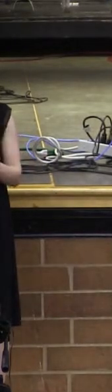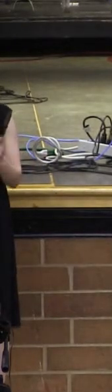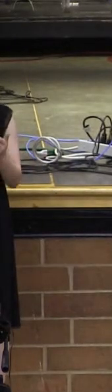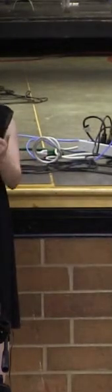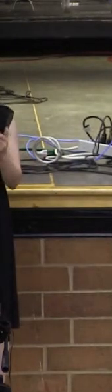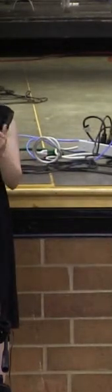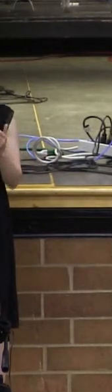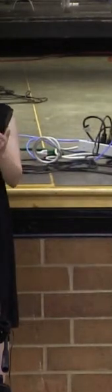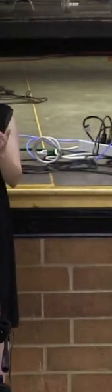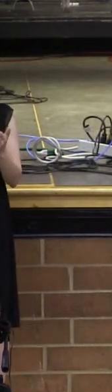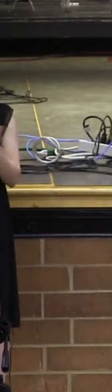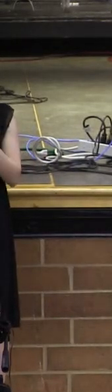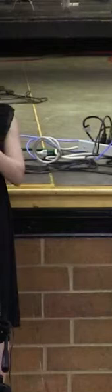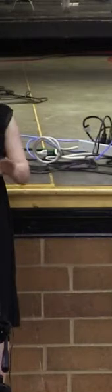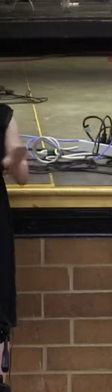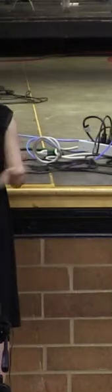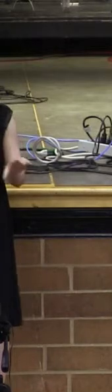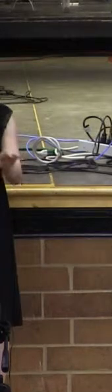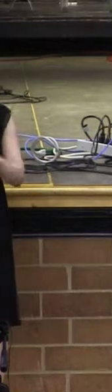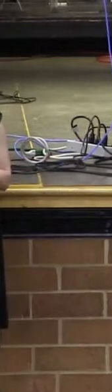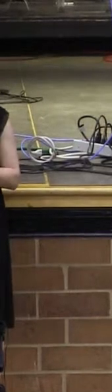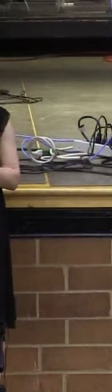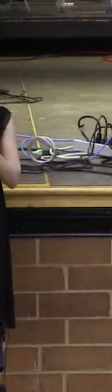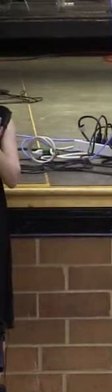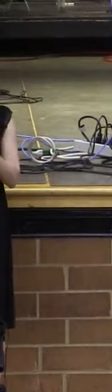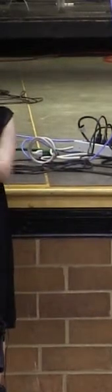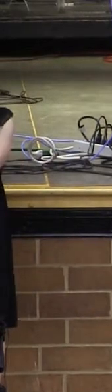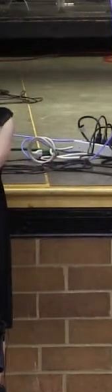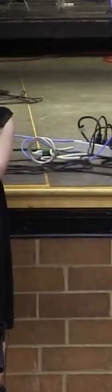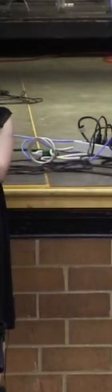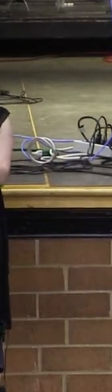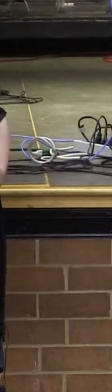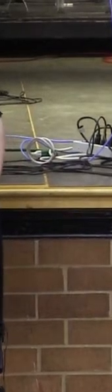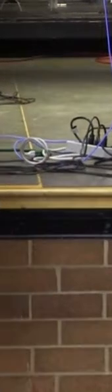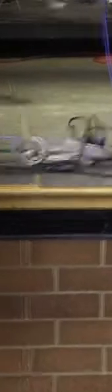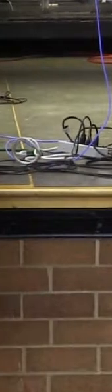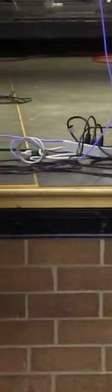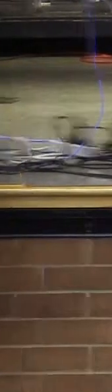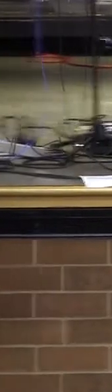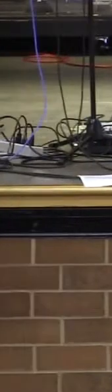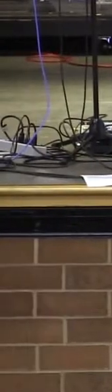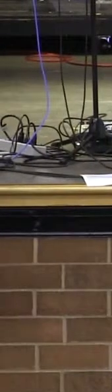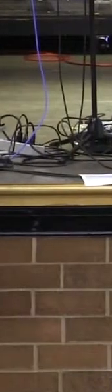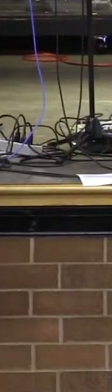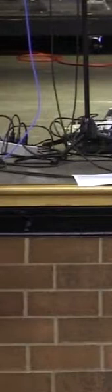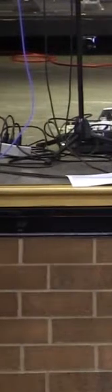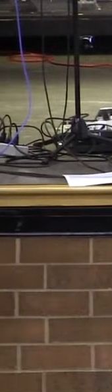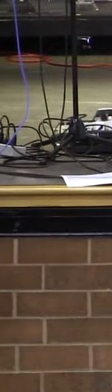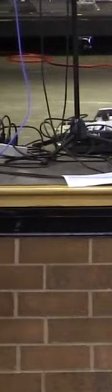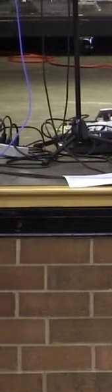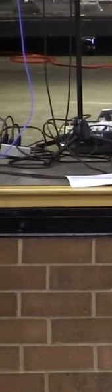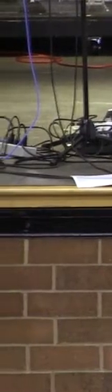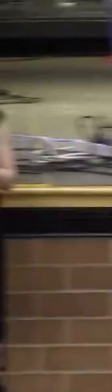you something how many people we've all felt like is it worth it come on every mom has felt like that you know how many diapers do you have